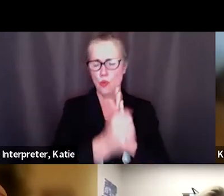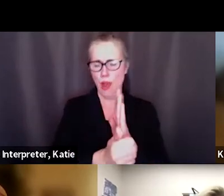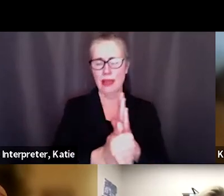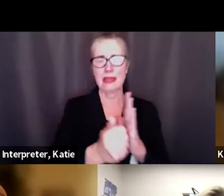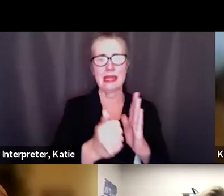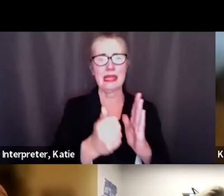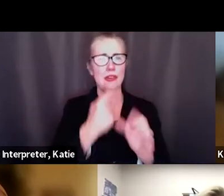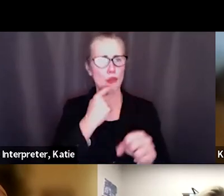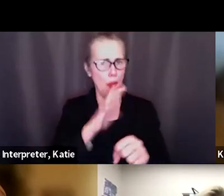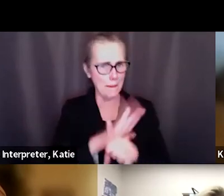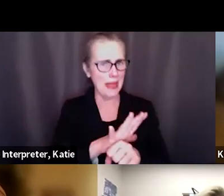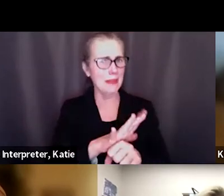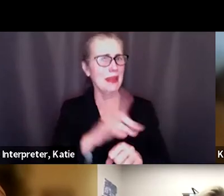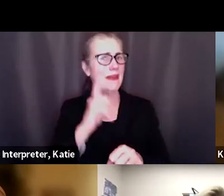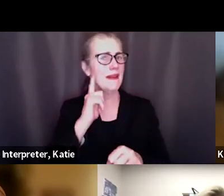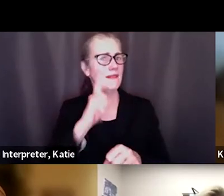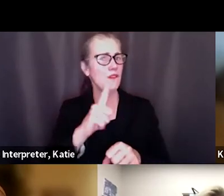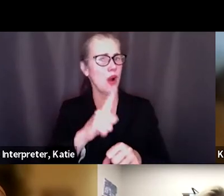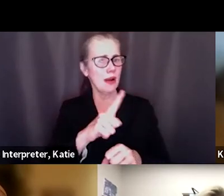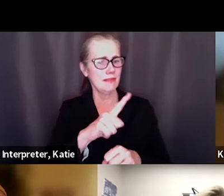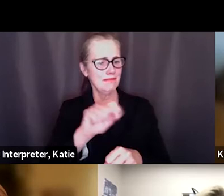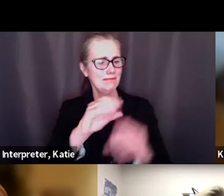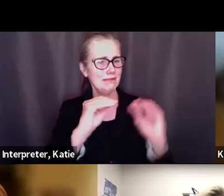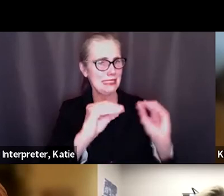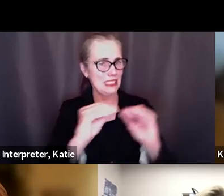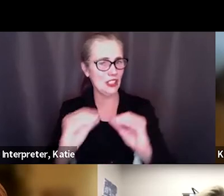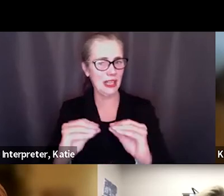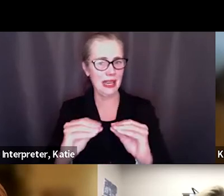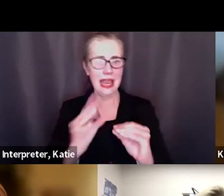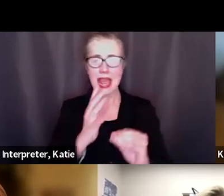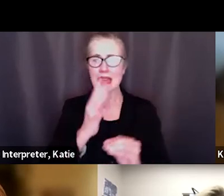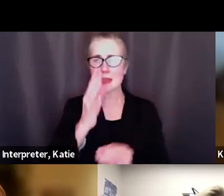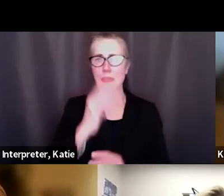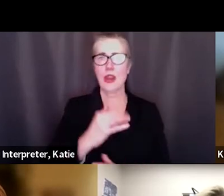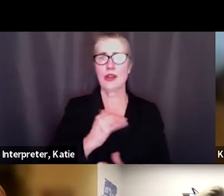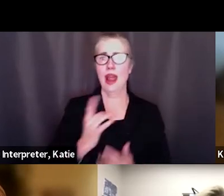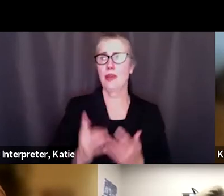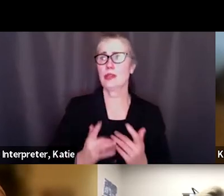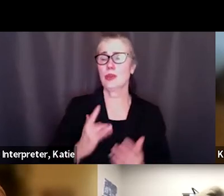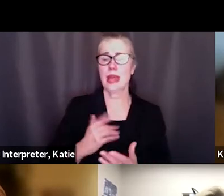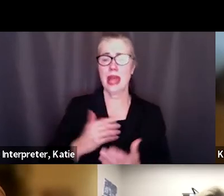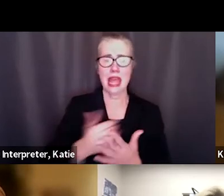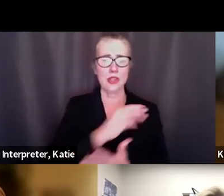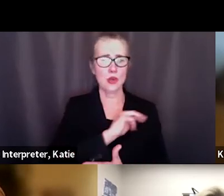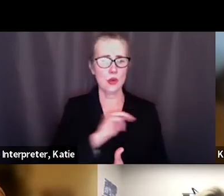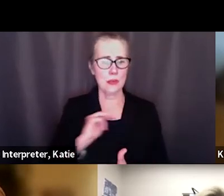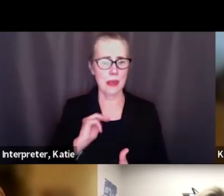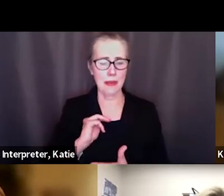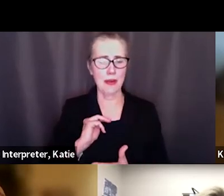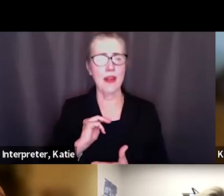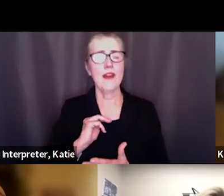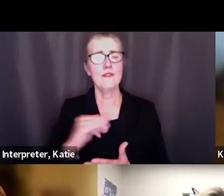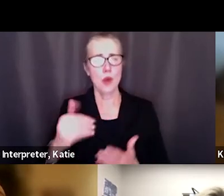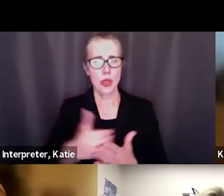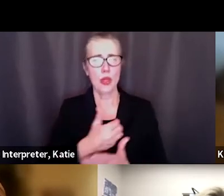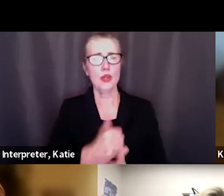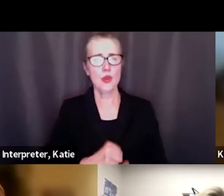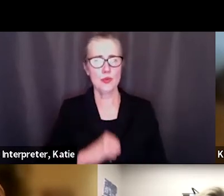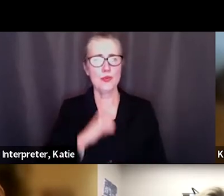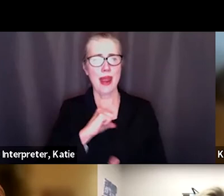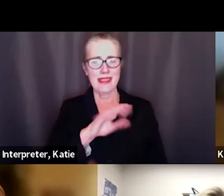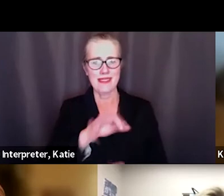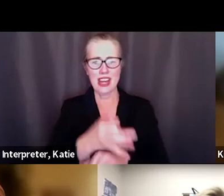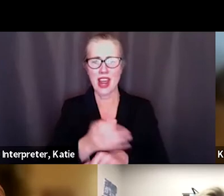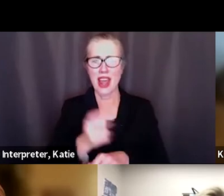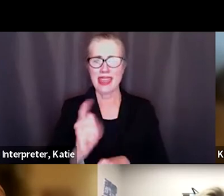so as a parent i was thrilled as a as a new member of the world pride foundation board i was thrilled to hear that our principal had such a